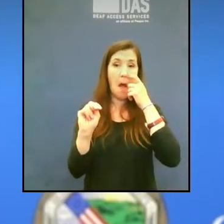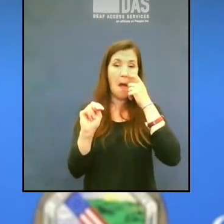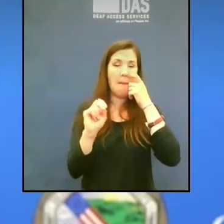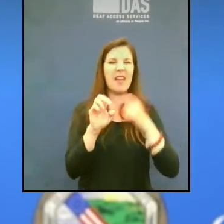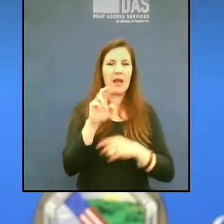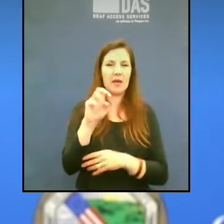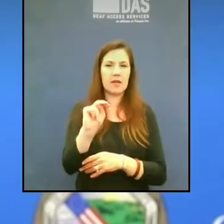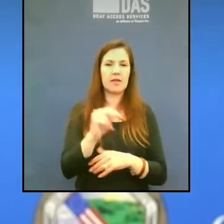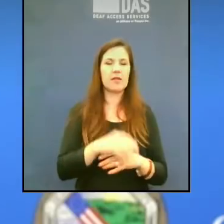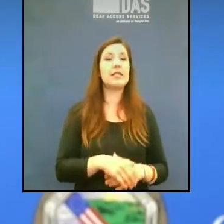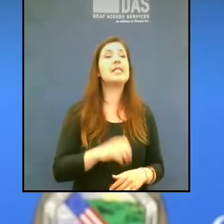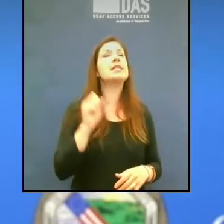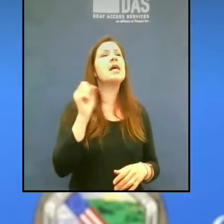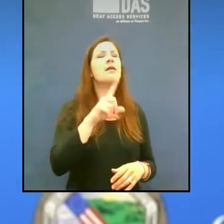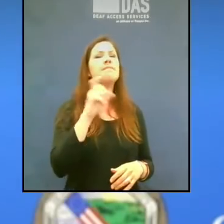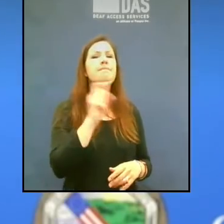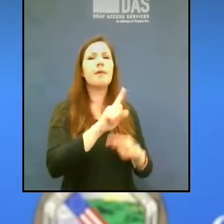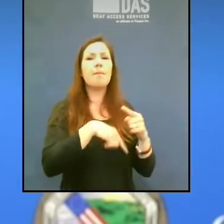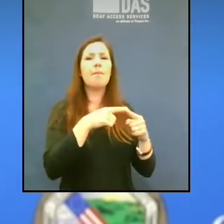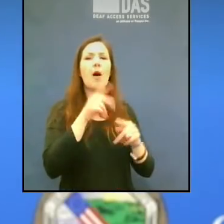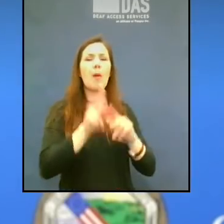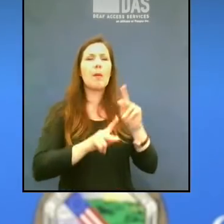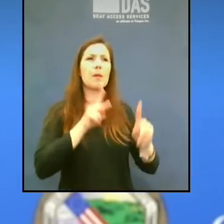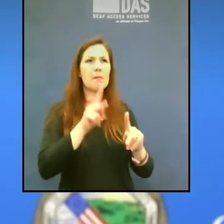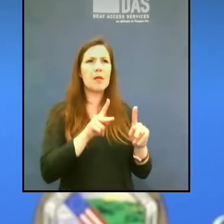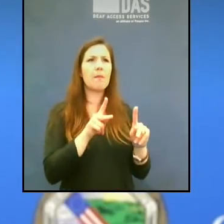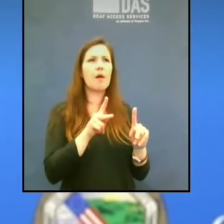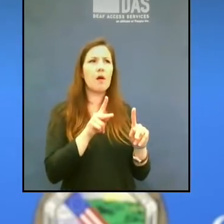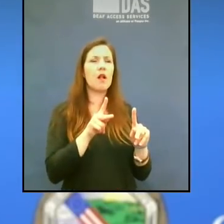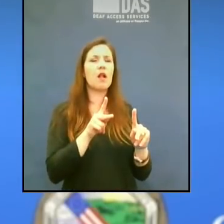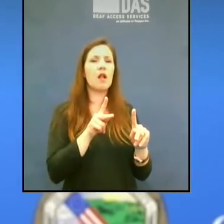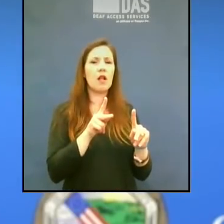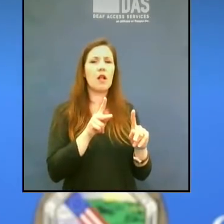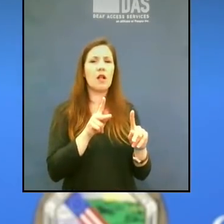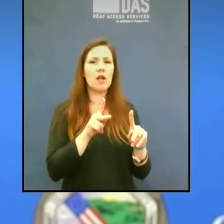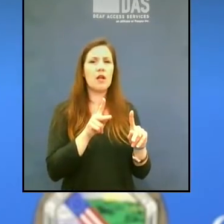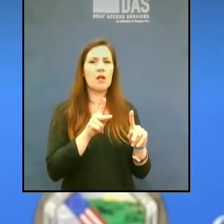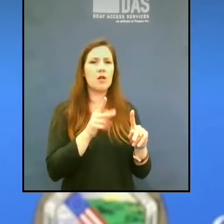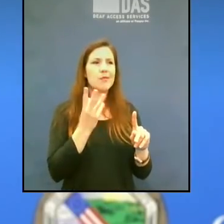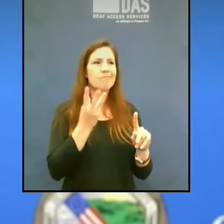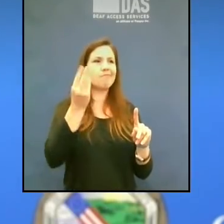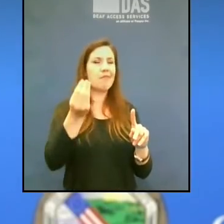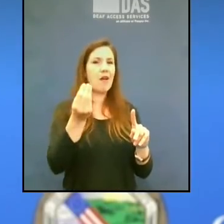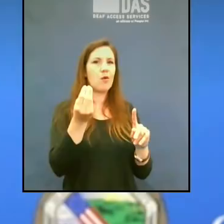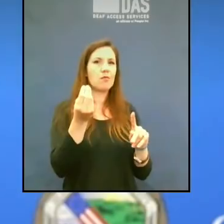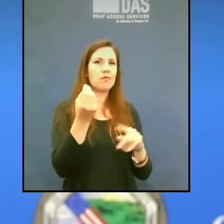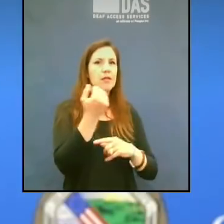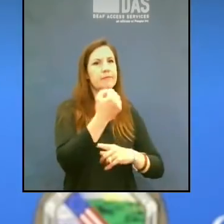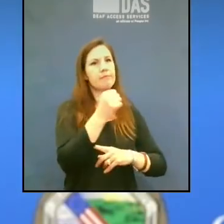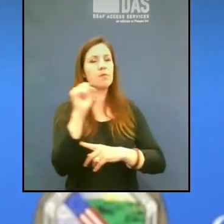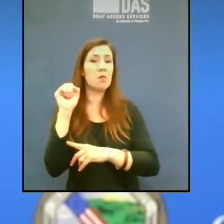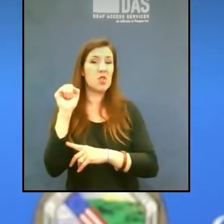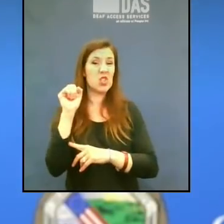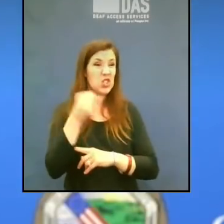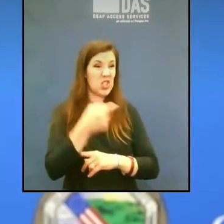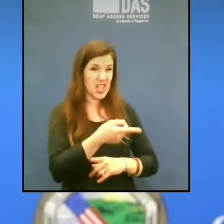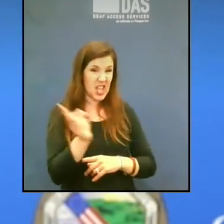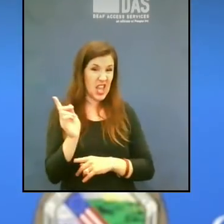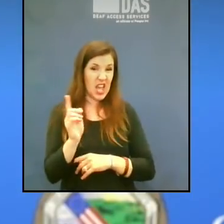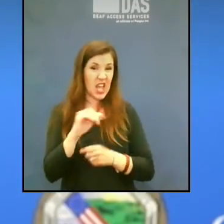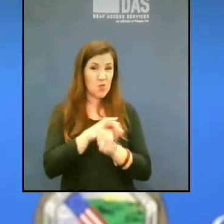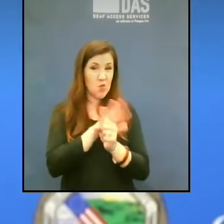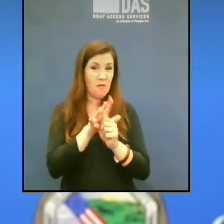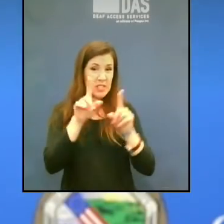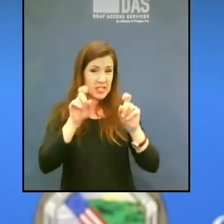Yes, just a question about the people who have been heading out to these rallies and protests. Should they be getting a COVID test